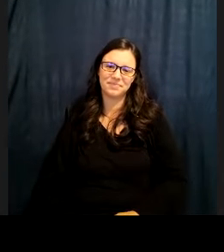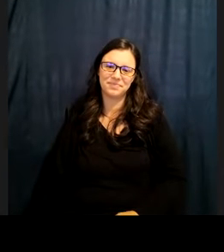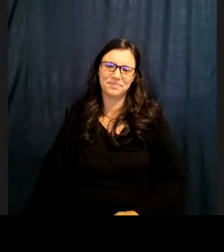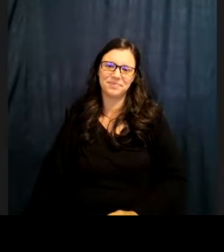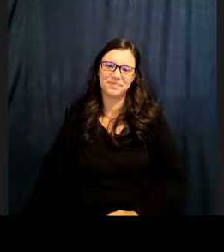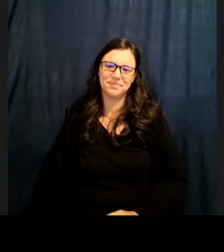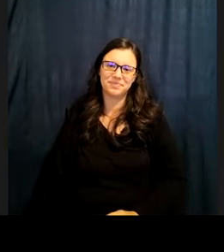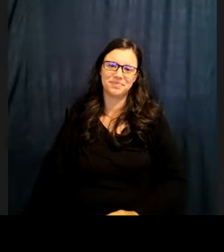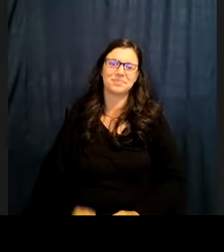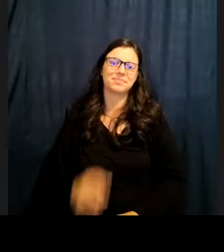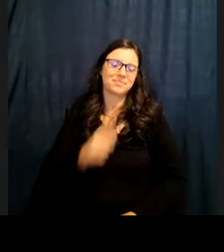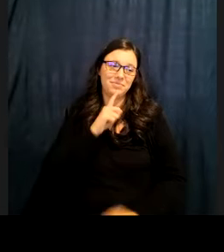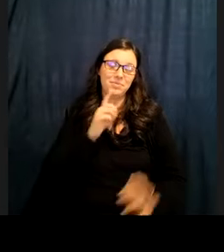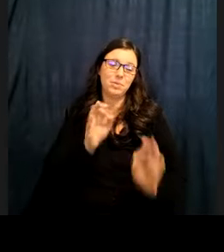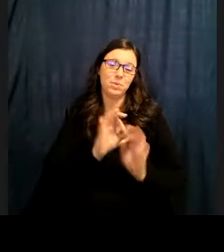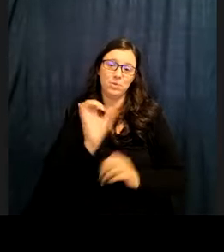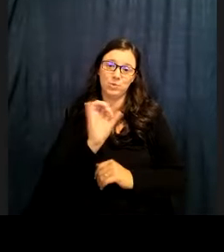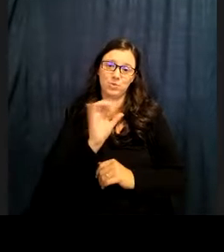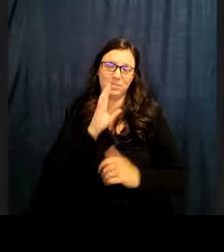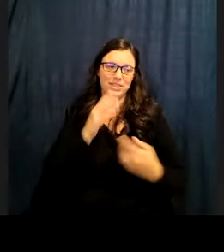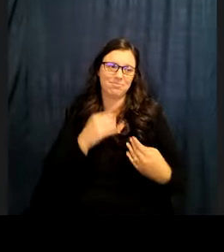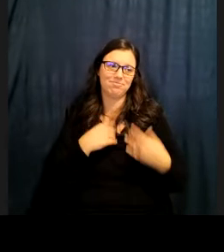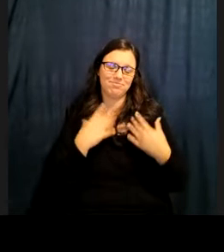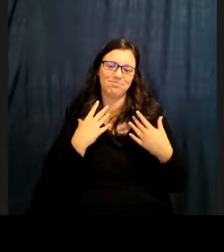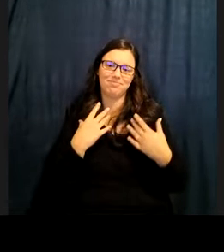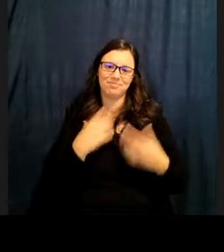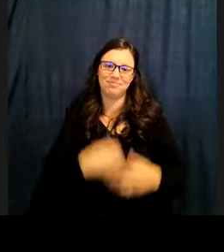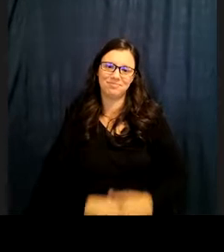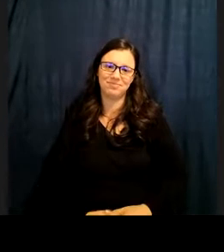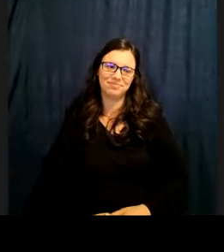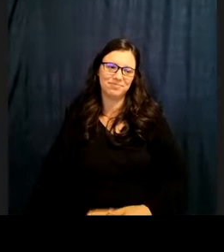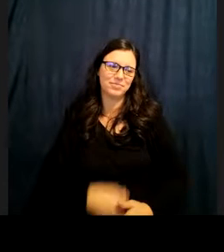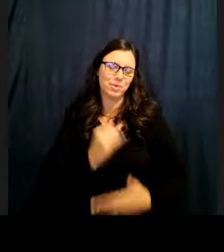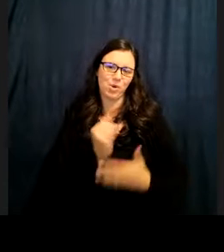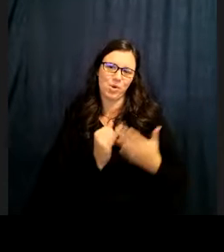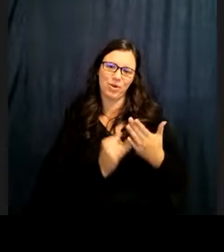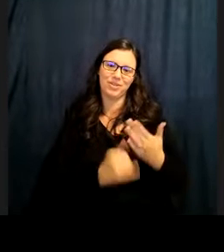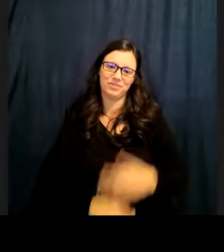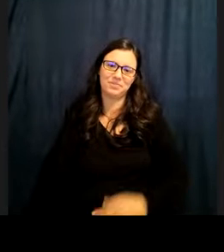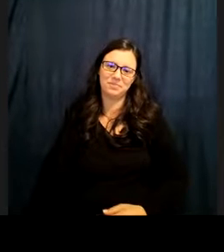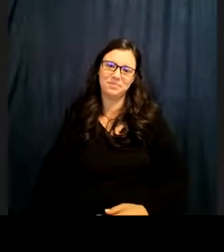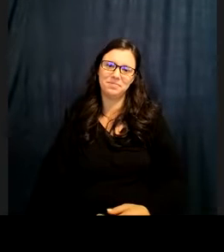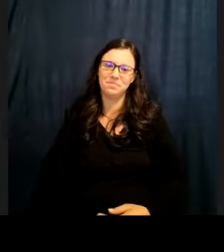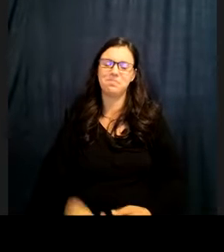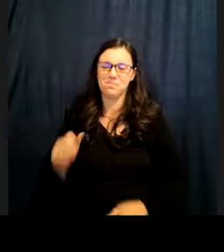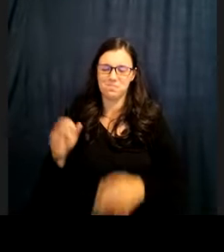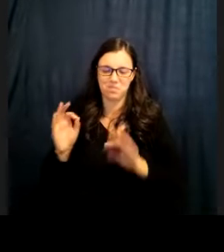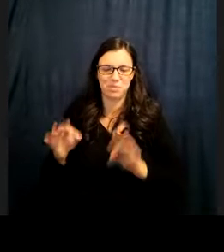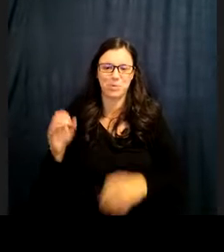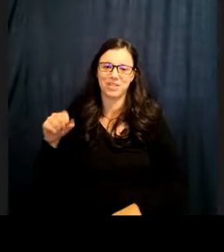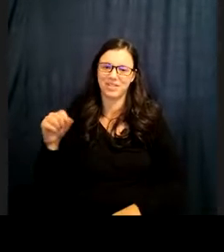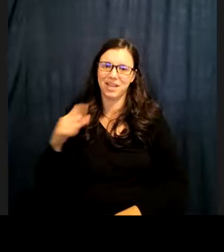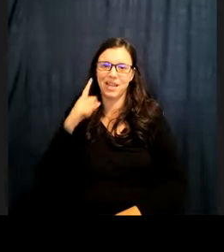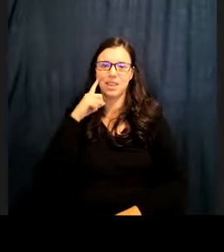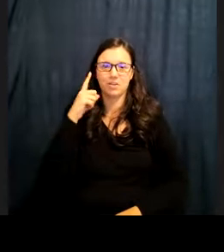really important because it enlivens the art. Yeah, absolutely. I mean, I think for me,